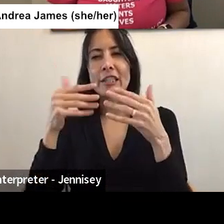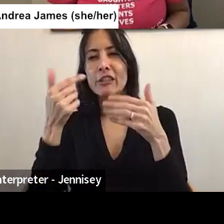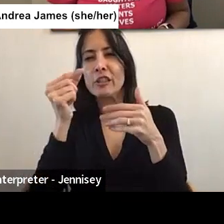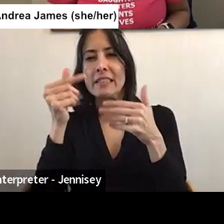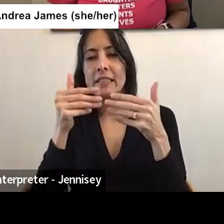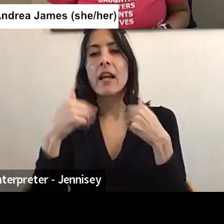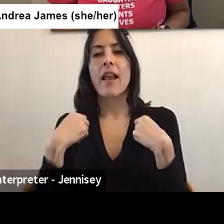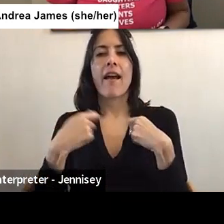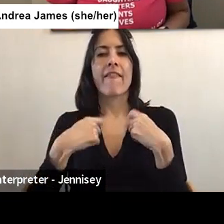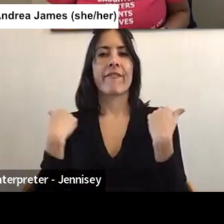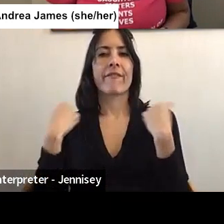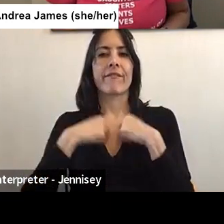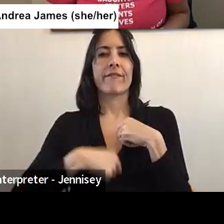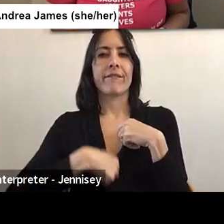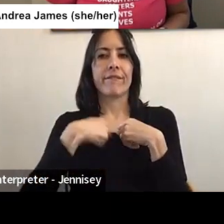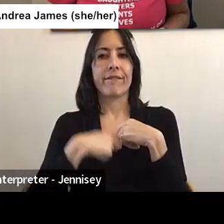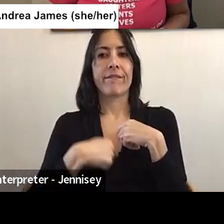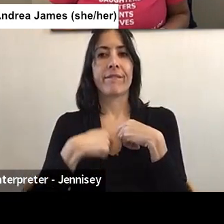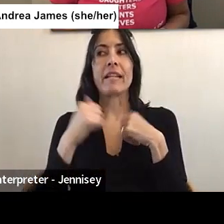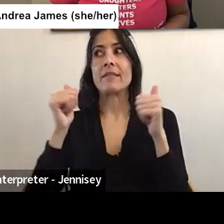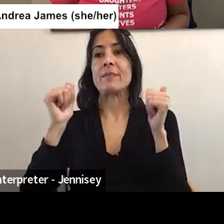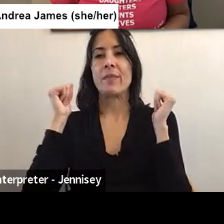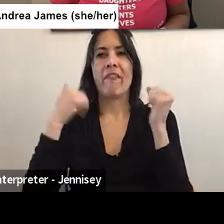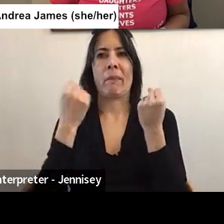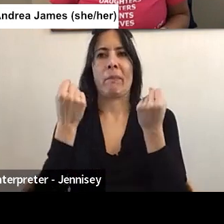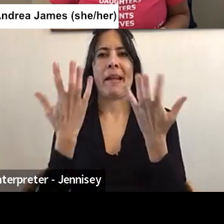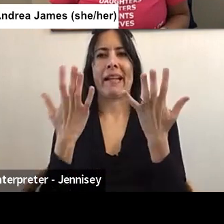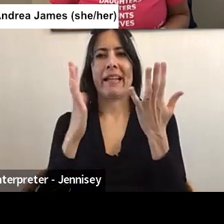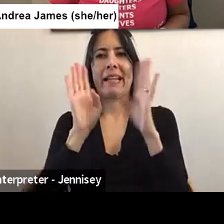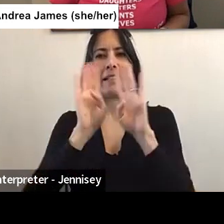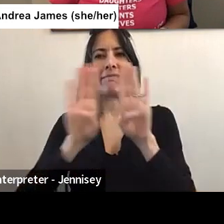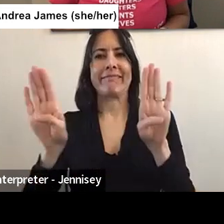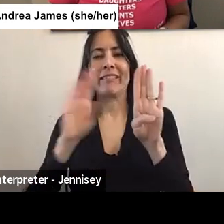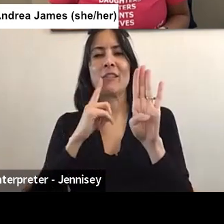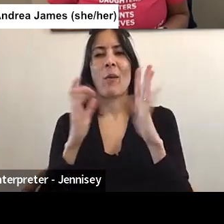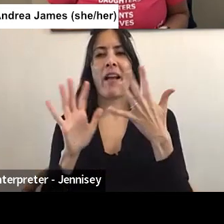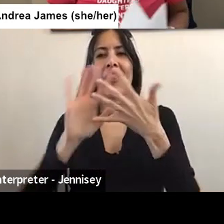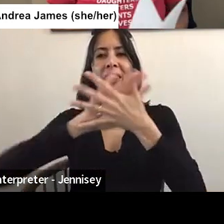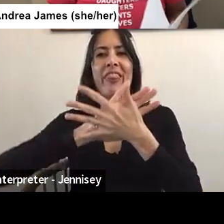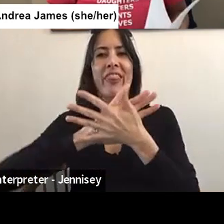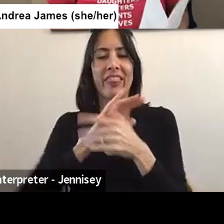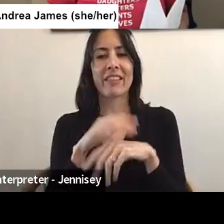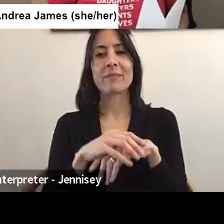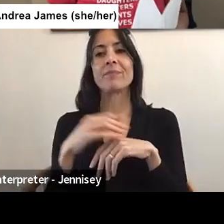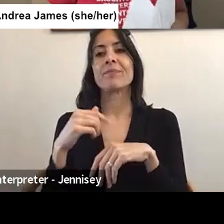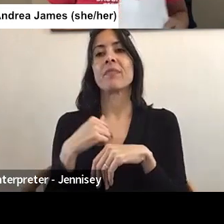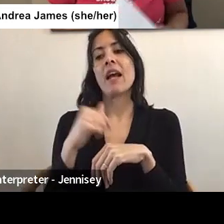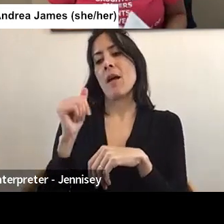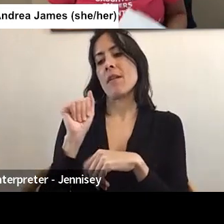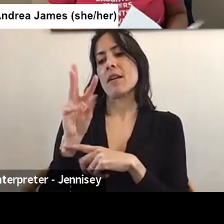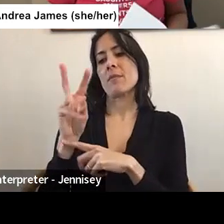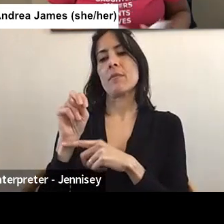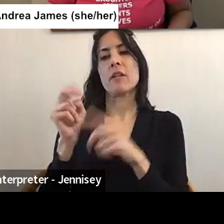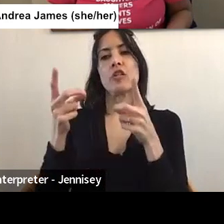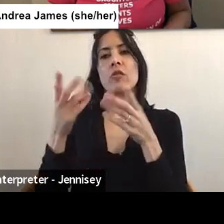And behind me is a blurred room with a bunch of stuff on the wall so you don't see the mess. I'm AWN's Director of